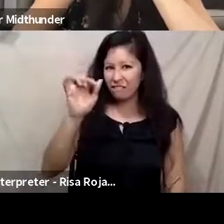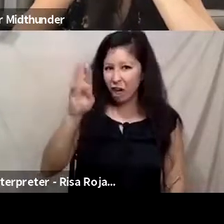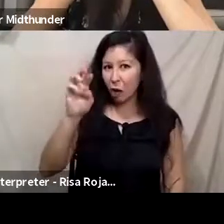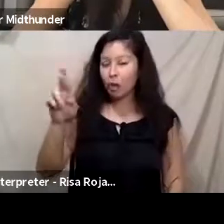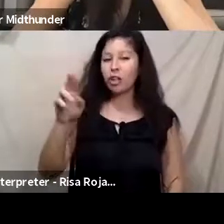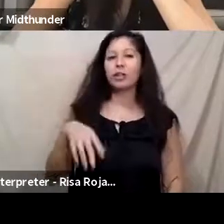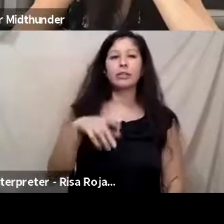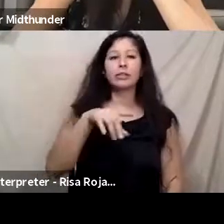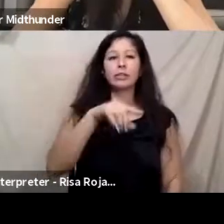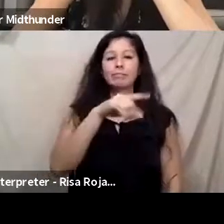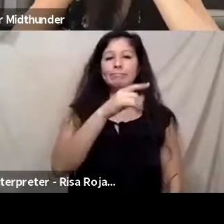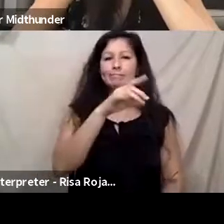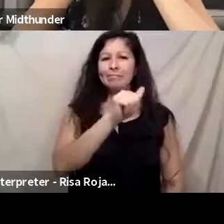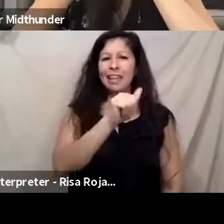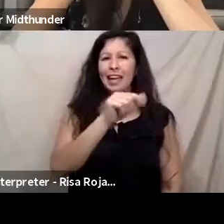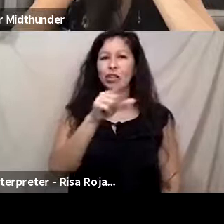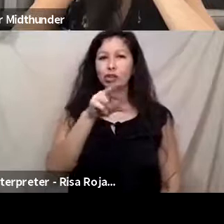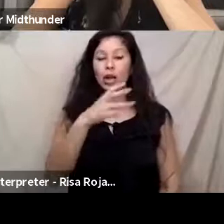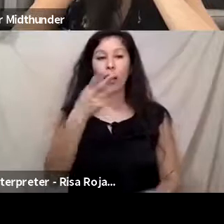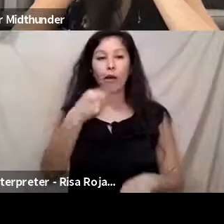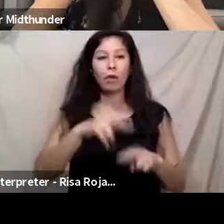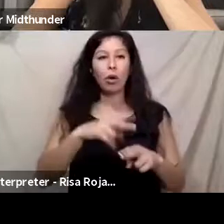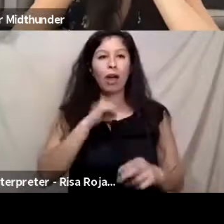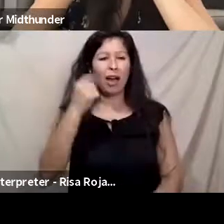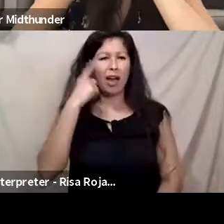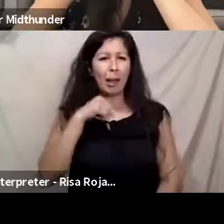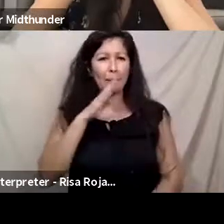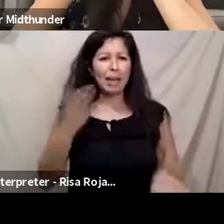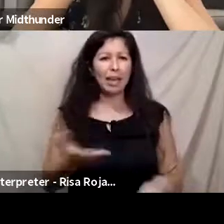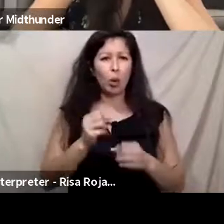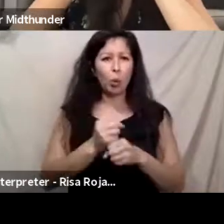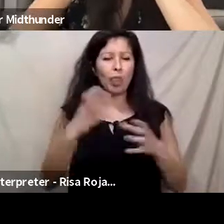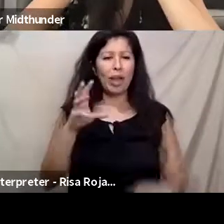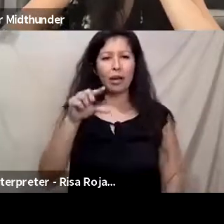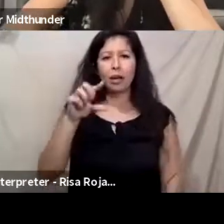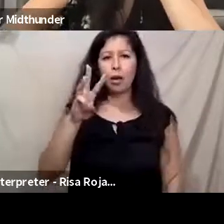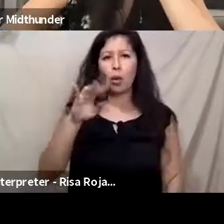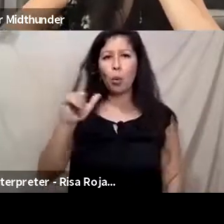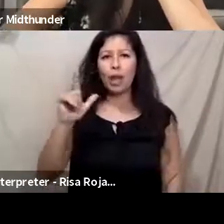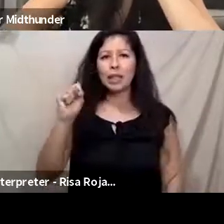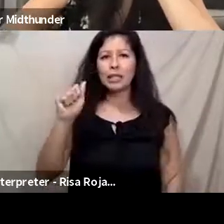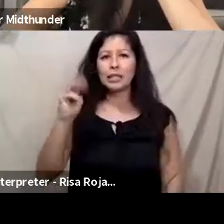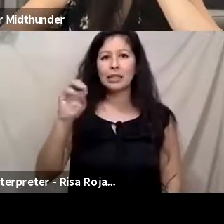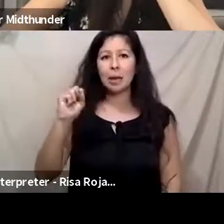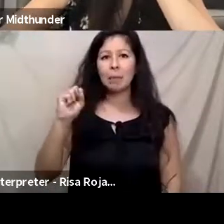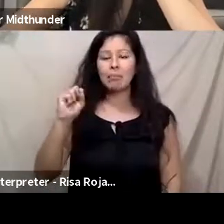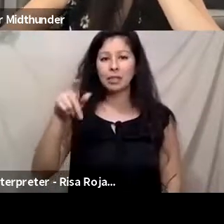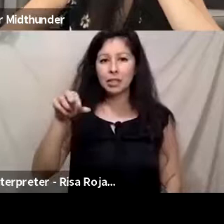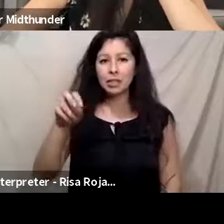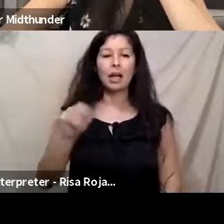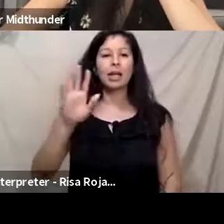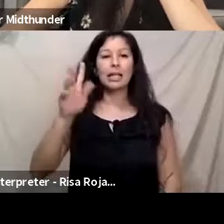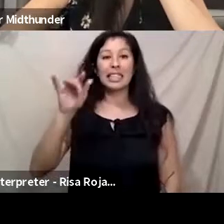Dan George, and of course, I don't think I would be here without Will Sampson. And Tim, his son, was